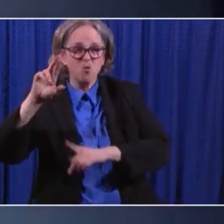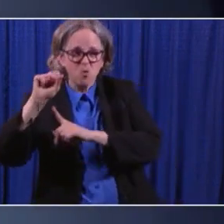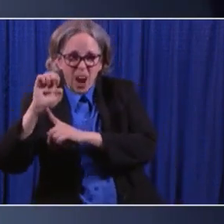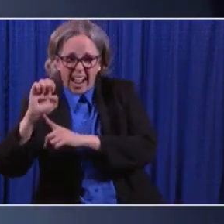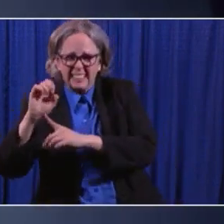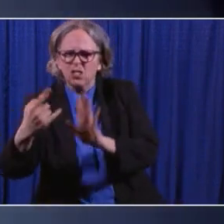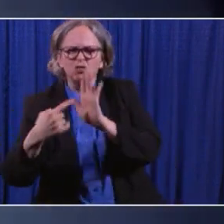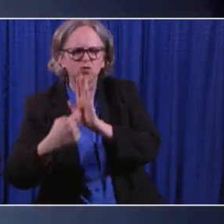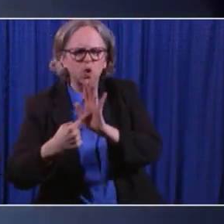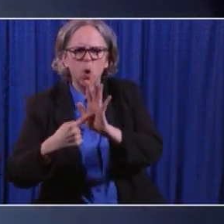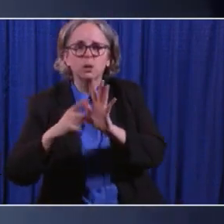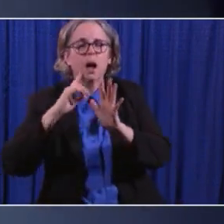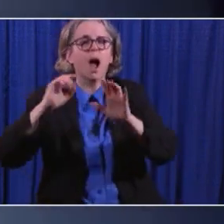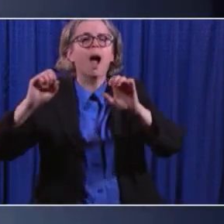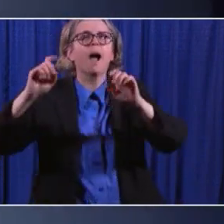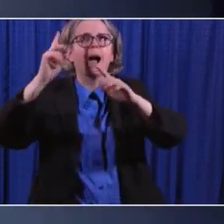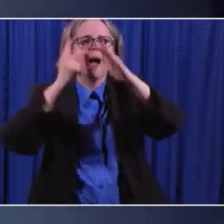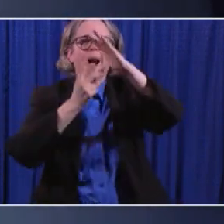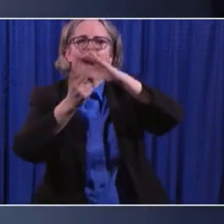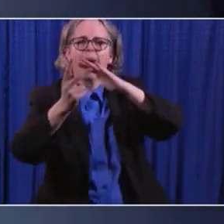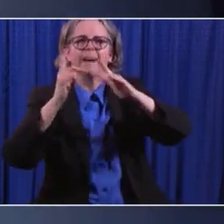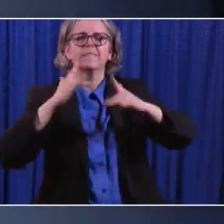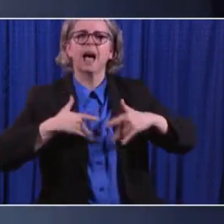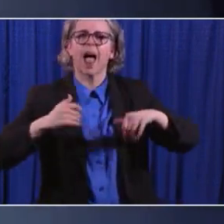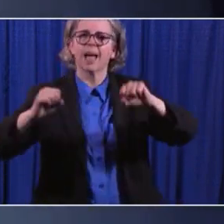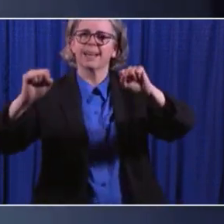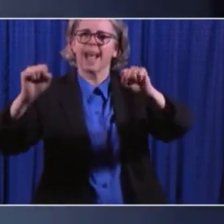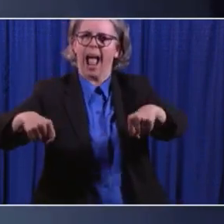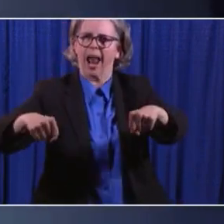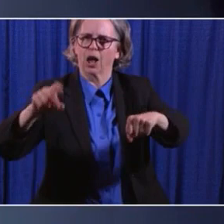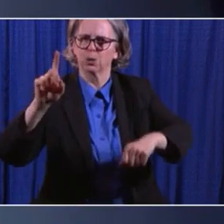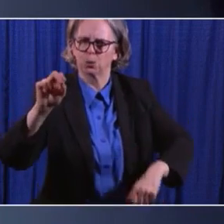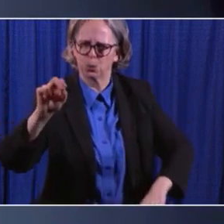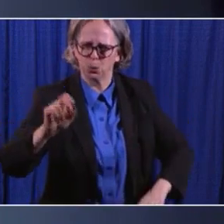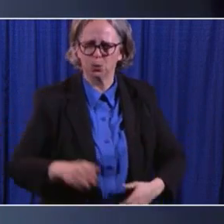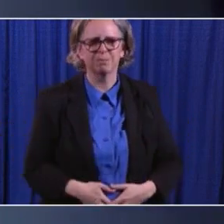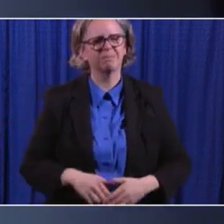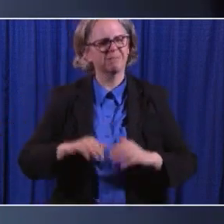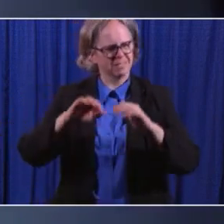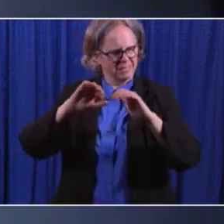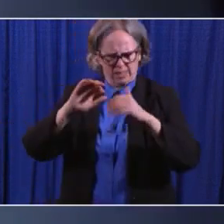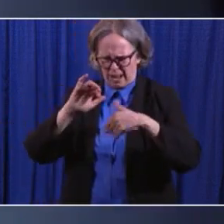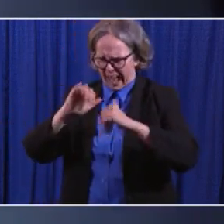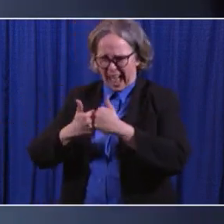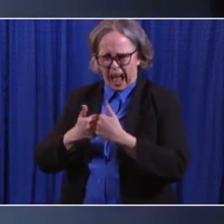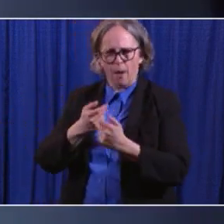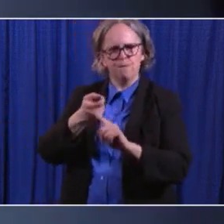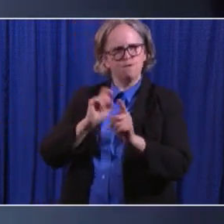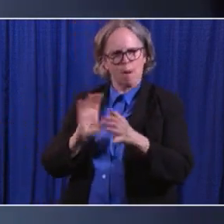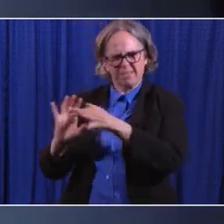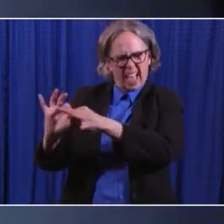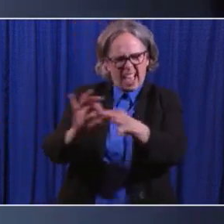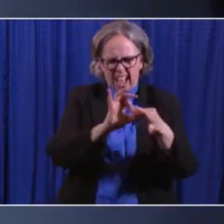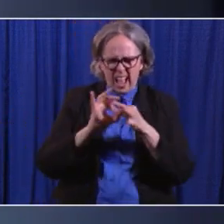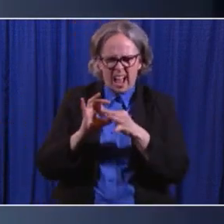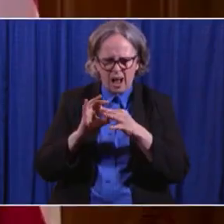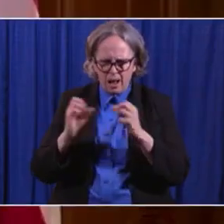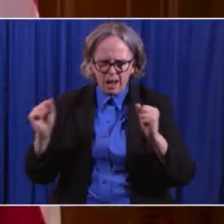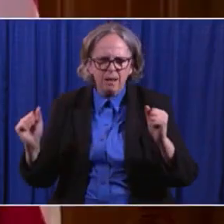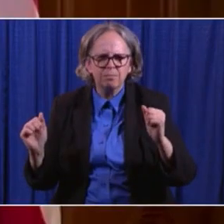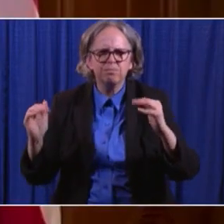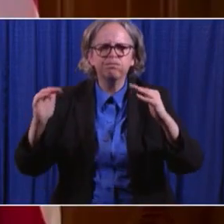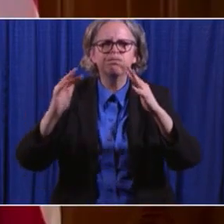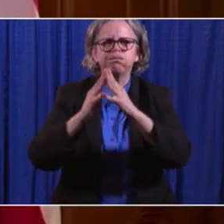that's occurring in the design of the service and then in the implementation that's being envisioned. Basically,